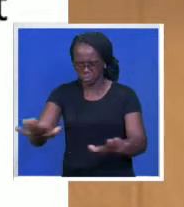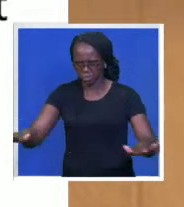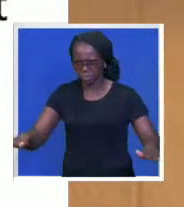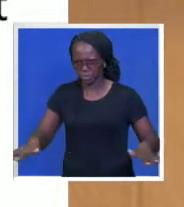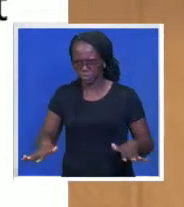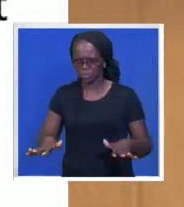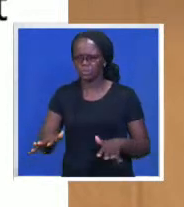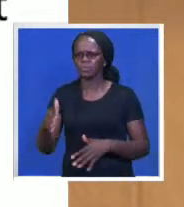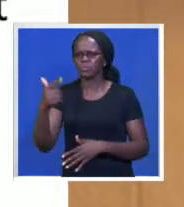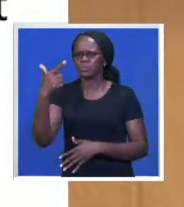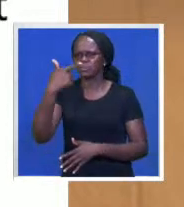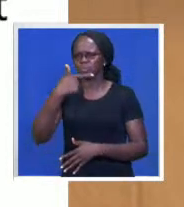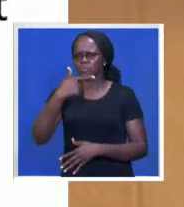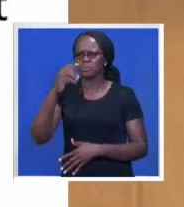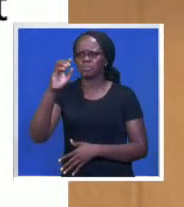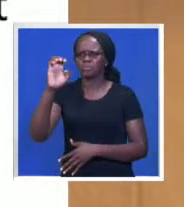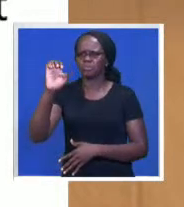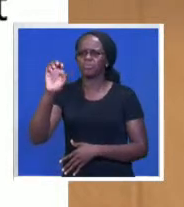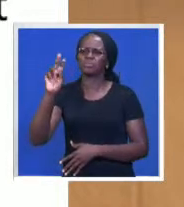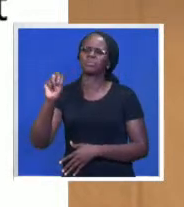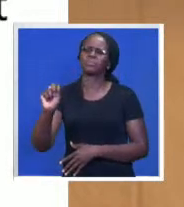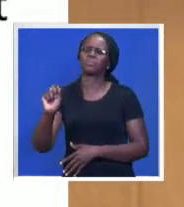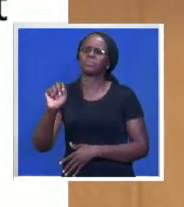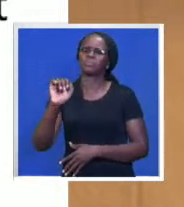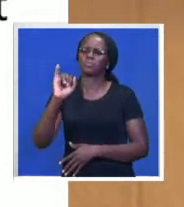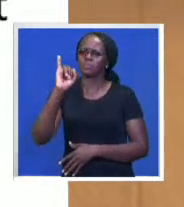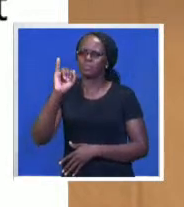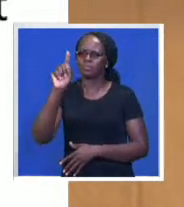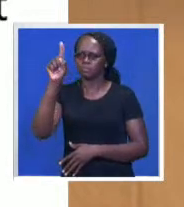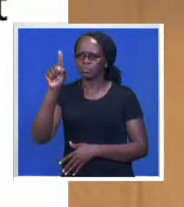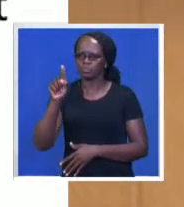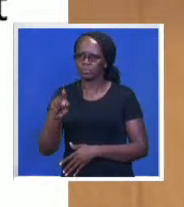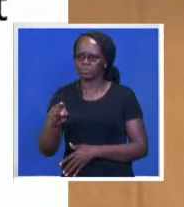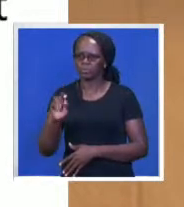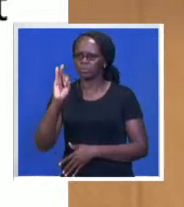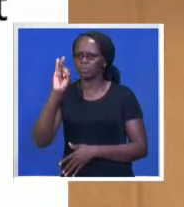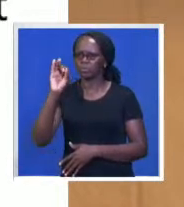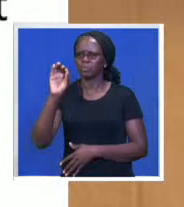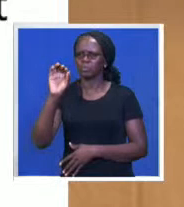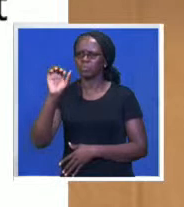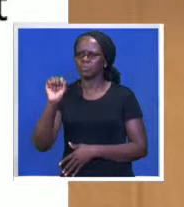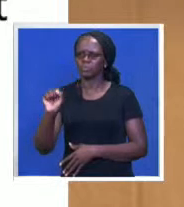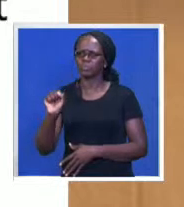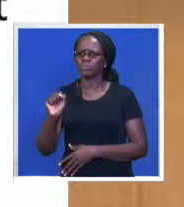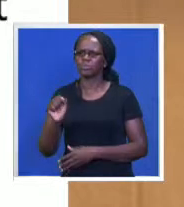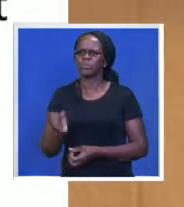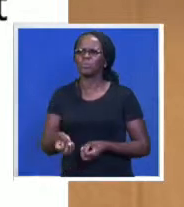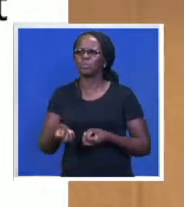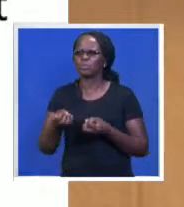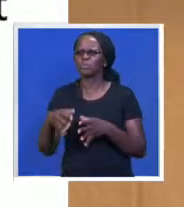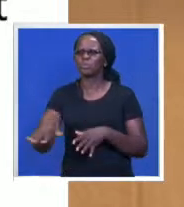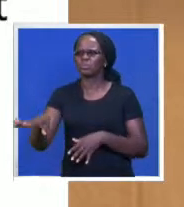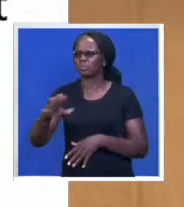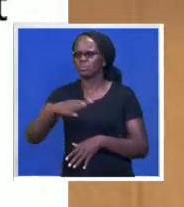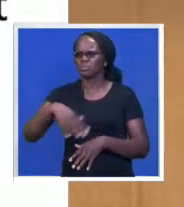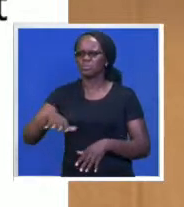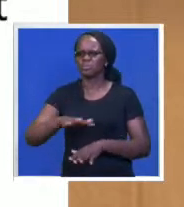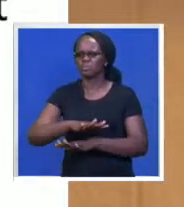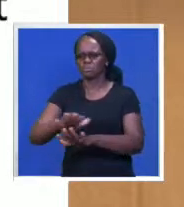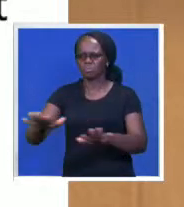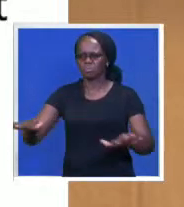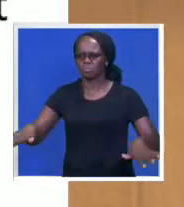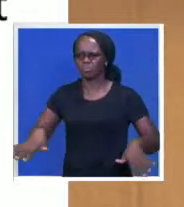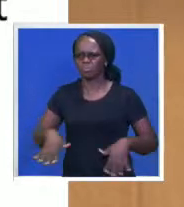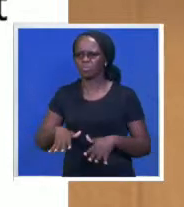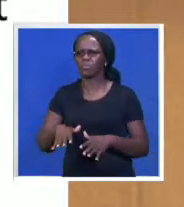28. God said, fill the earth and subdue it. God created human beings